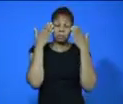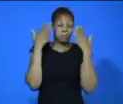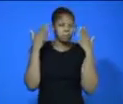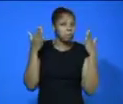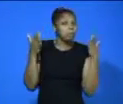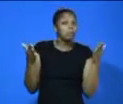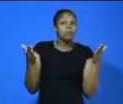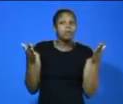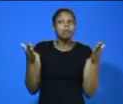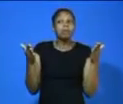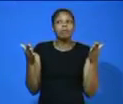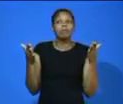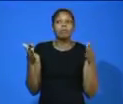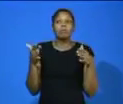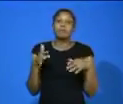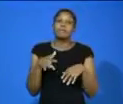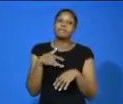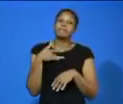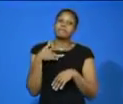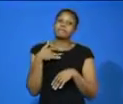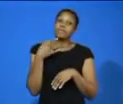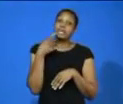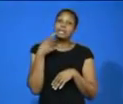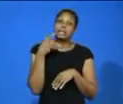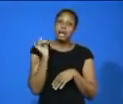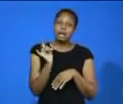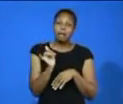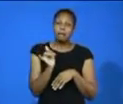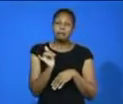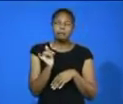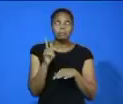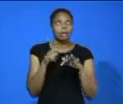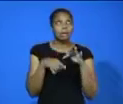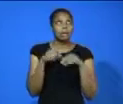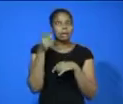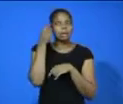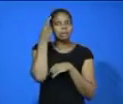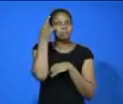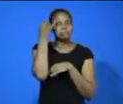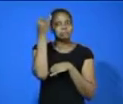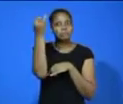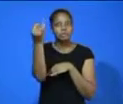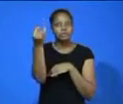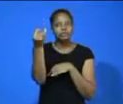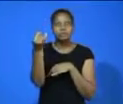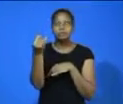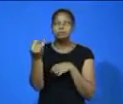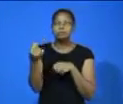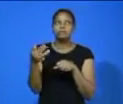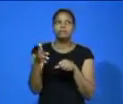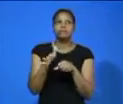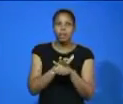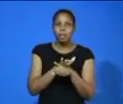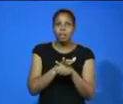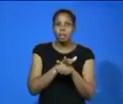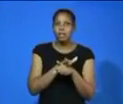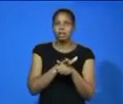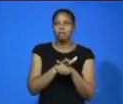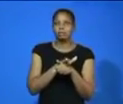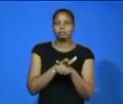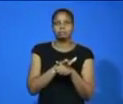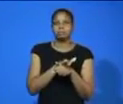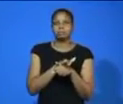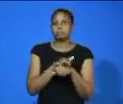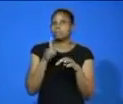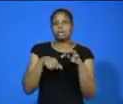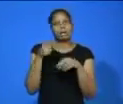it feels like. I can't imagine fully, nor can